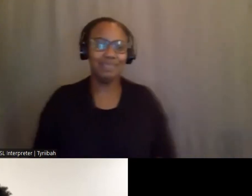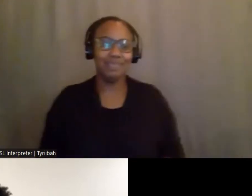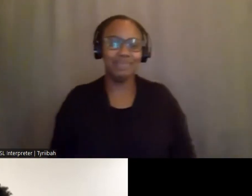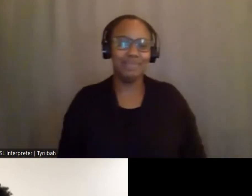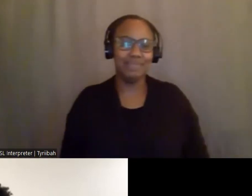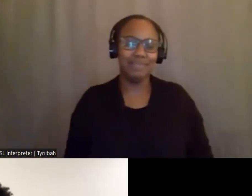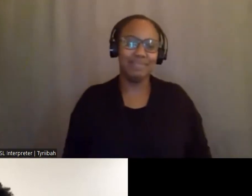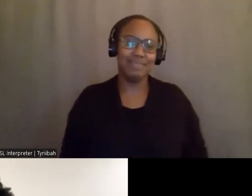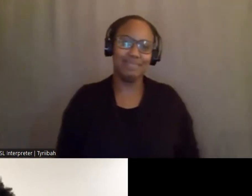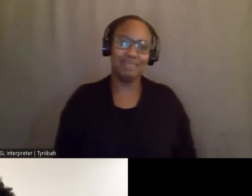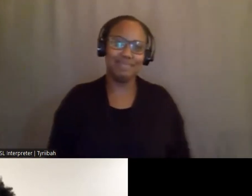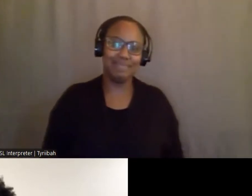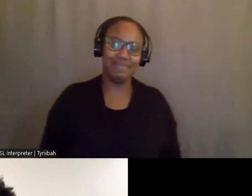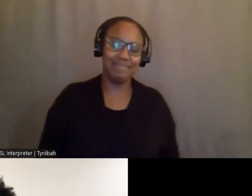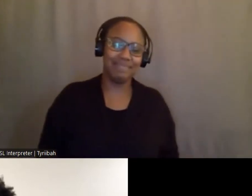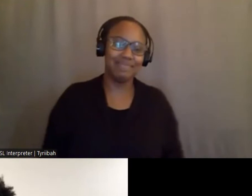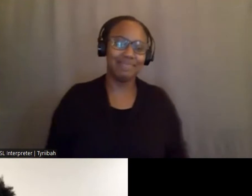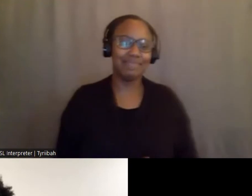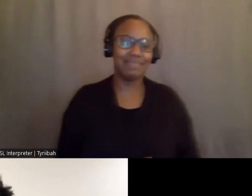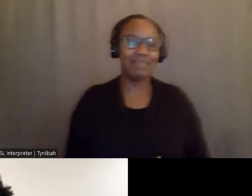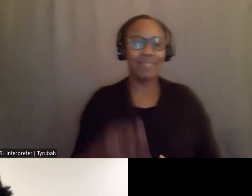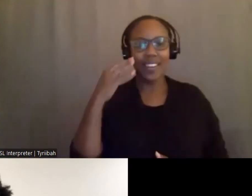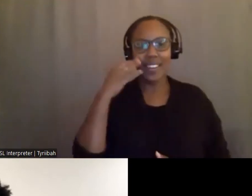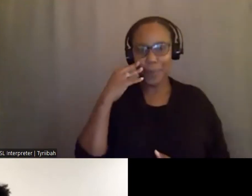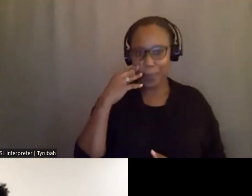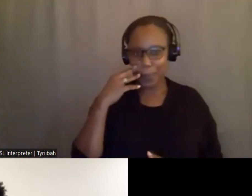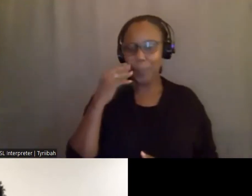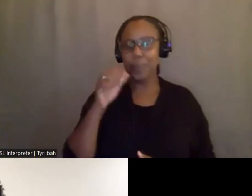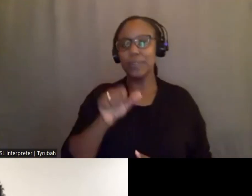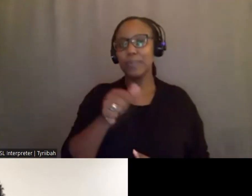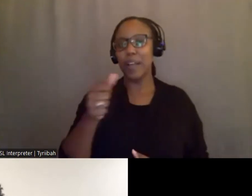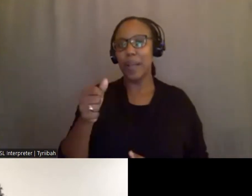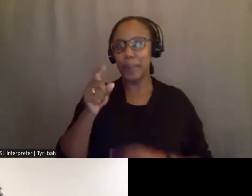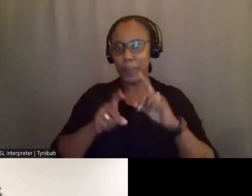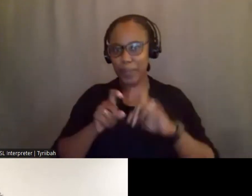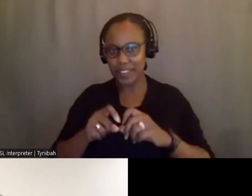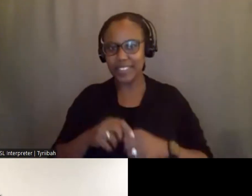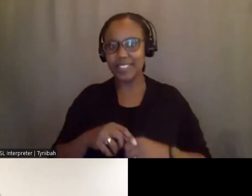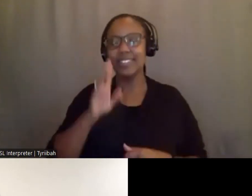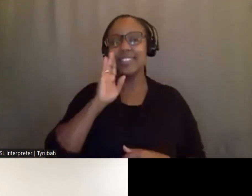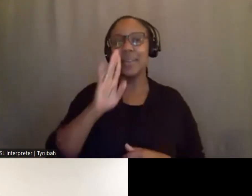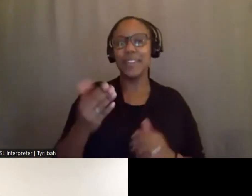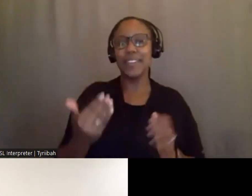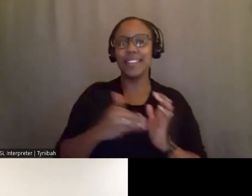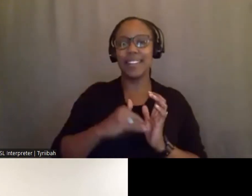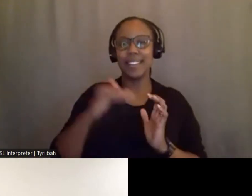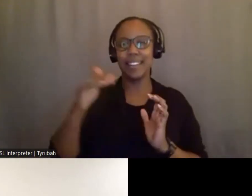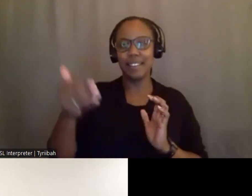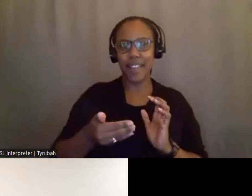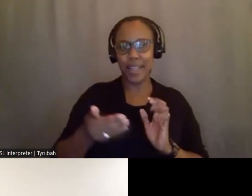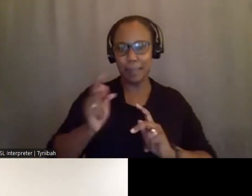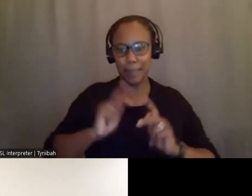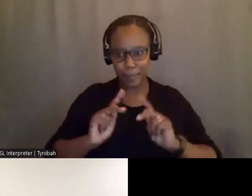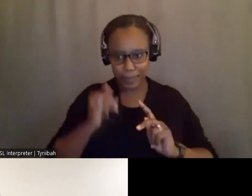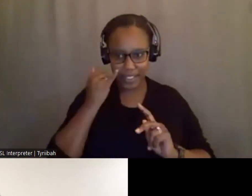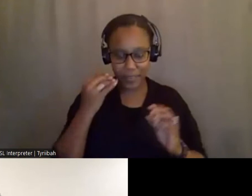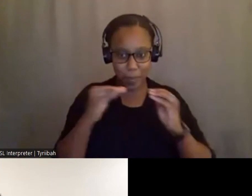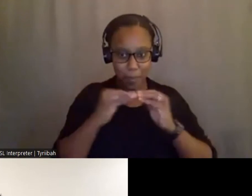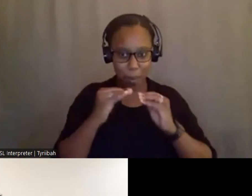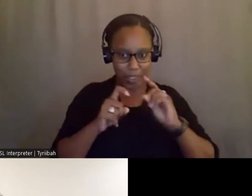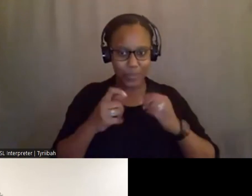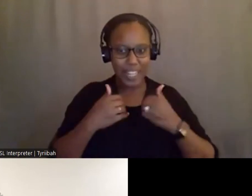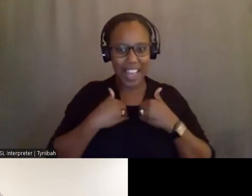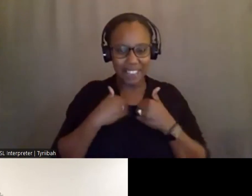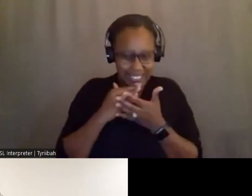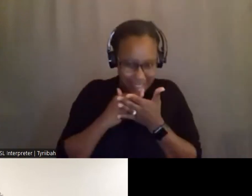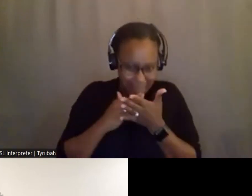So I know that there are a couple of other questions, and I will invite again, folks, if you have more questions, we have just a little bit of